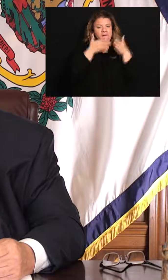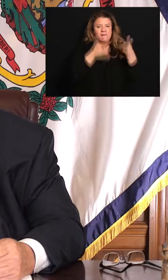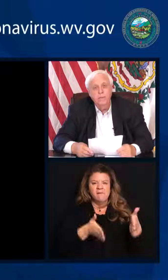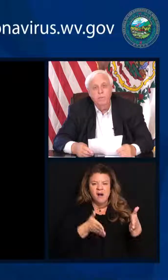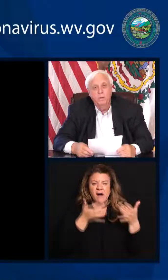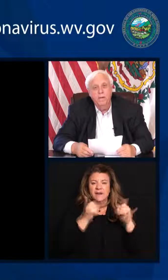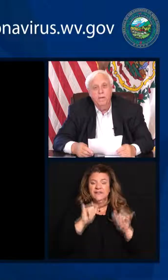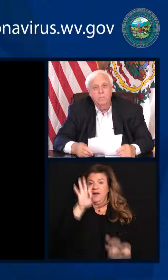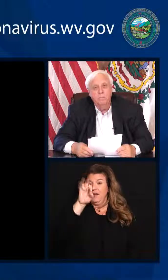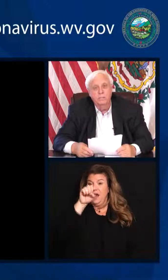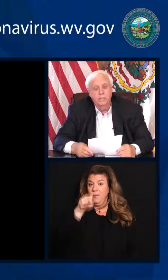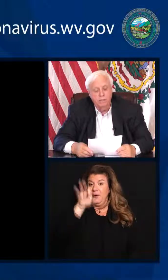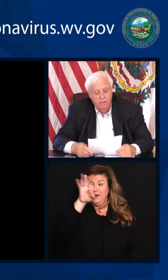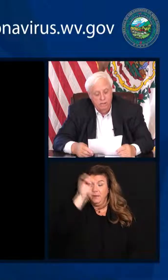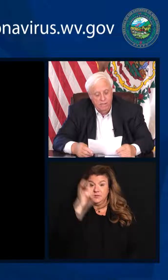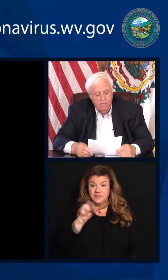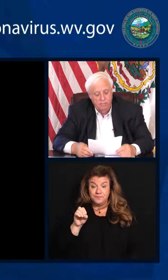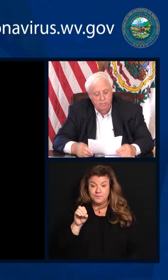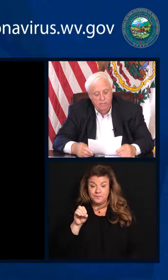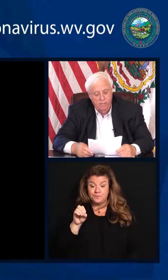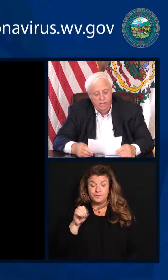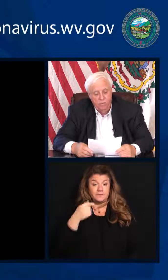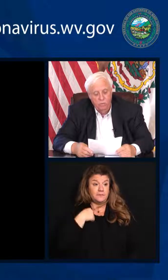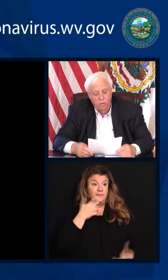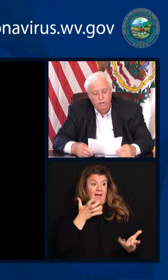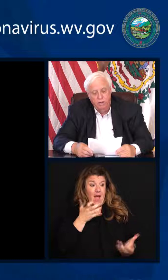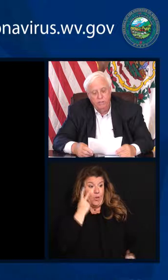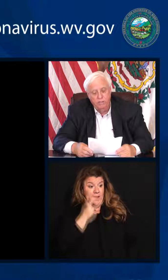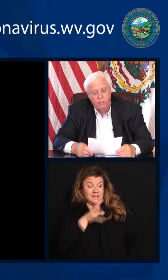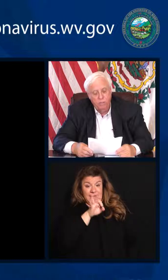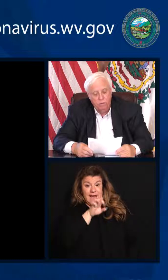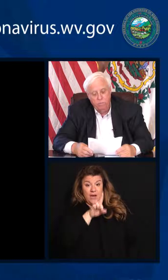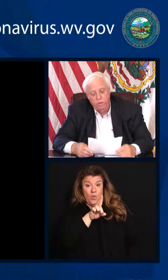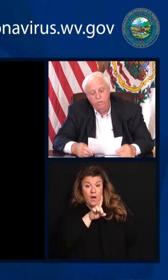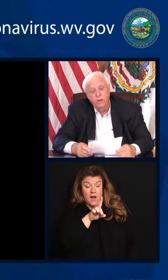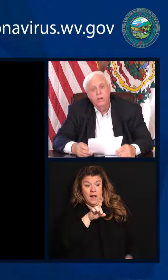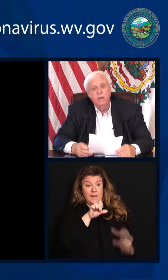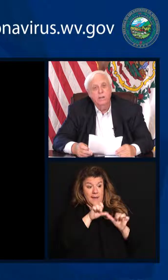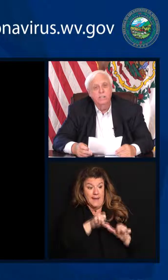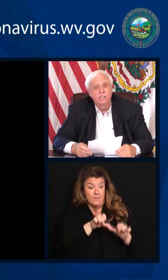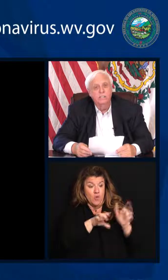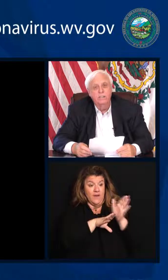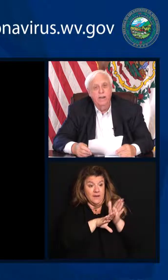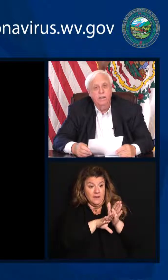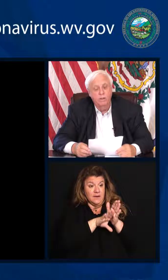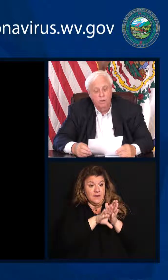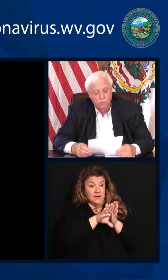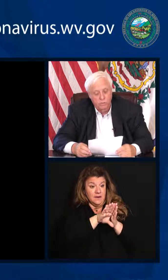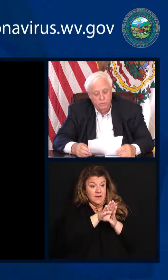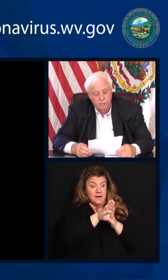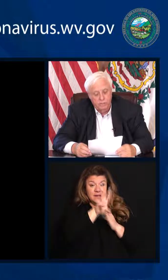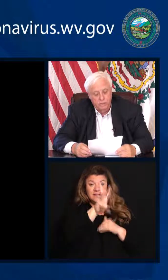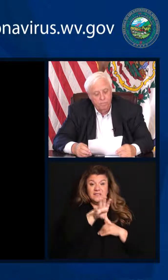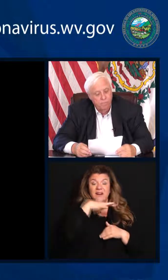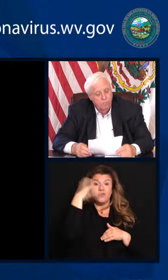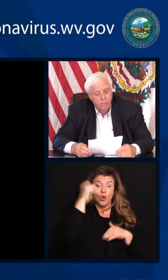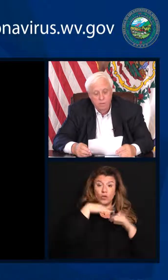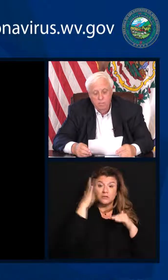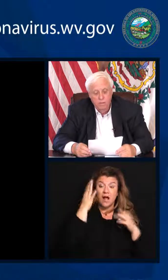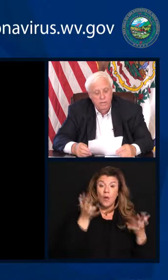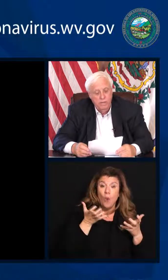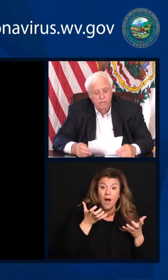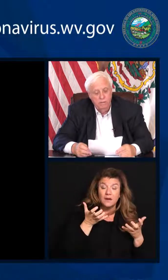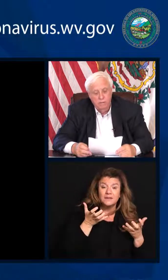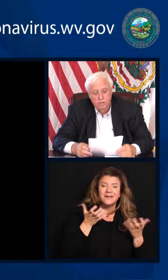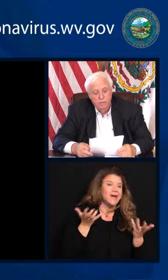still at 90.9%. I'd like us to hit 91 and then just keep on moving on the 65 and olders.